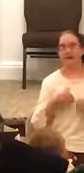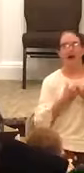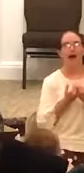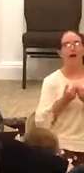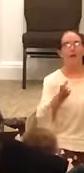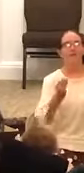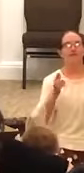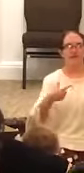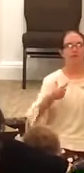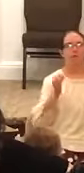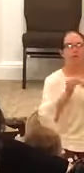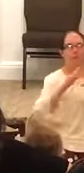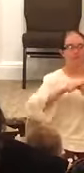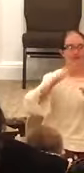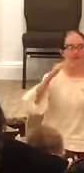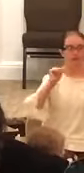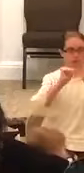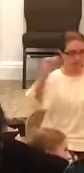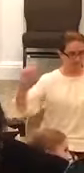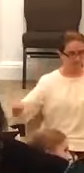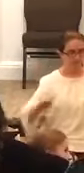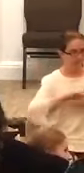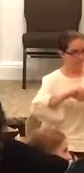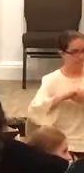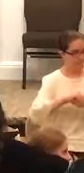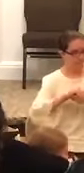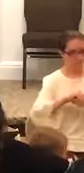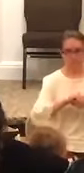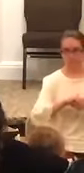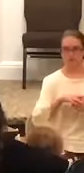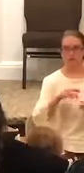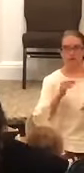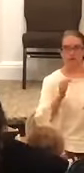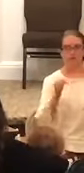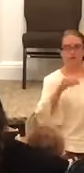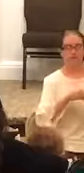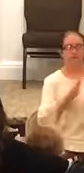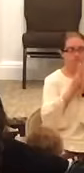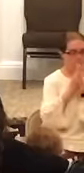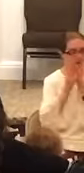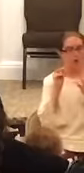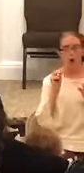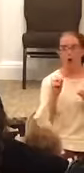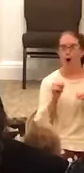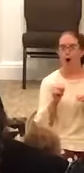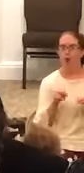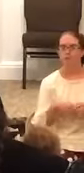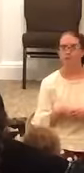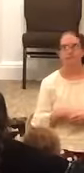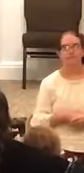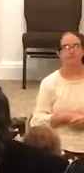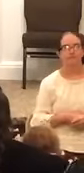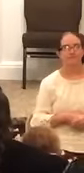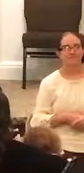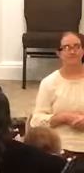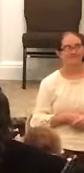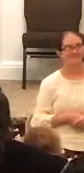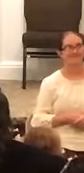get life and get it more abundantly? I go to the altar and I shake the preacher's hand and I repeat a prayer after him. No, that don't do beans for you.